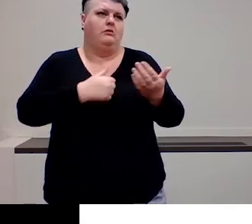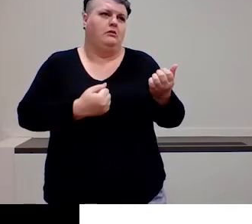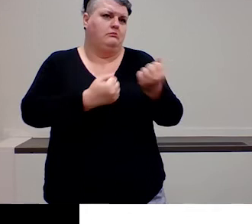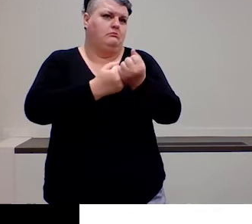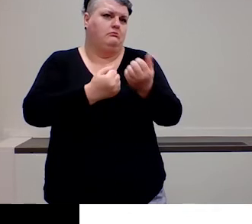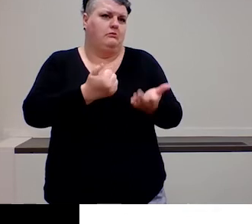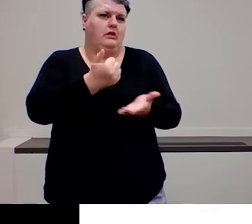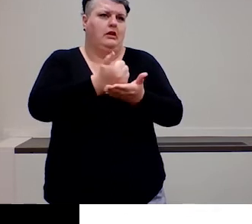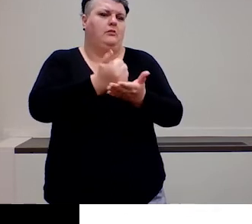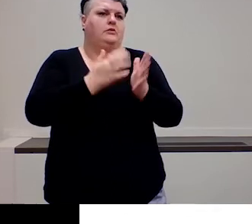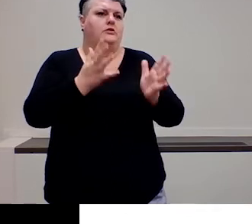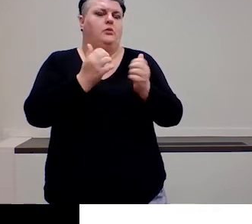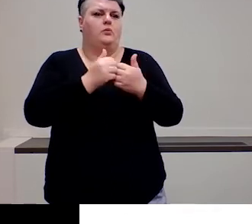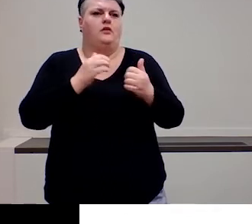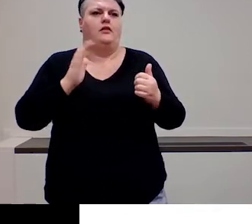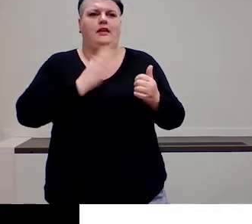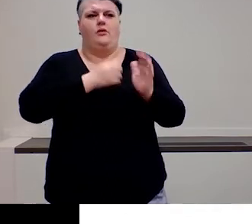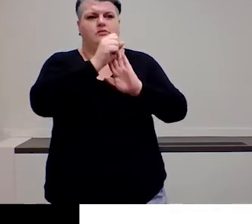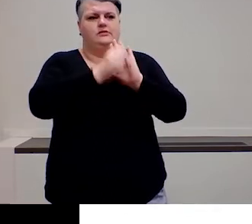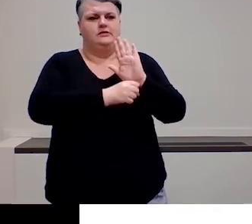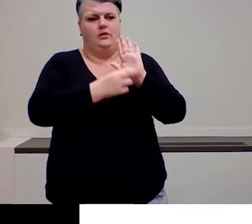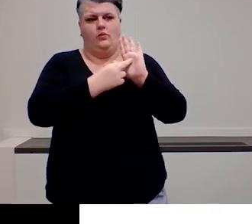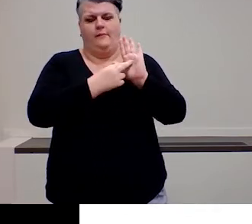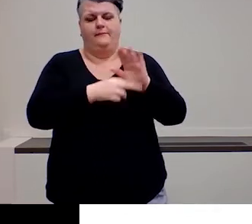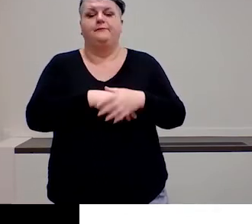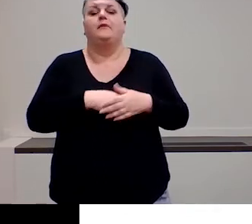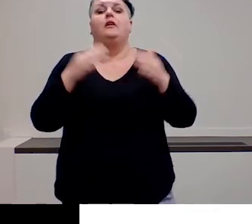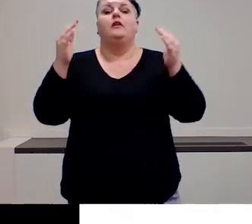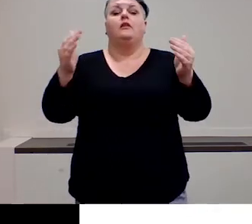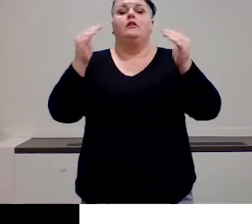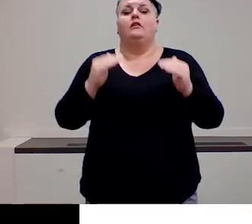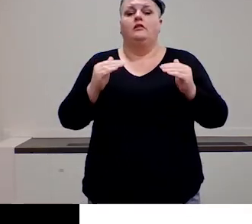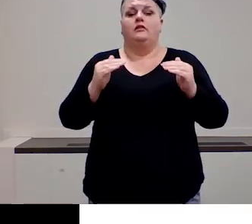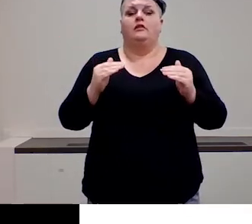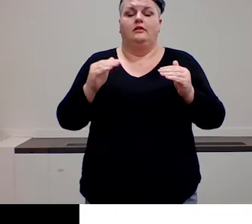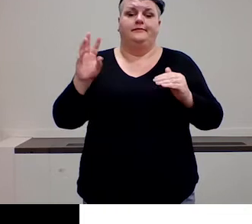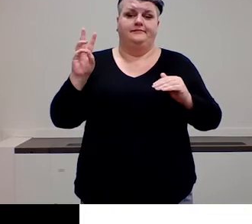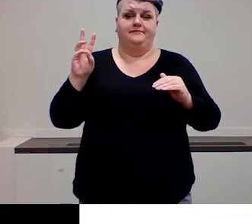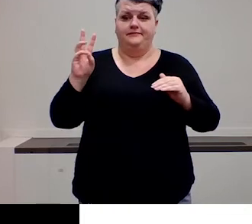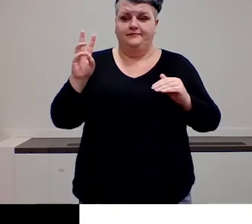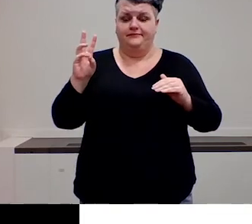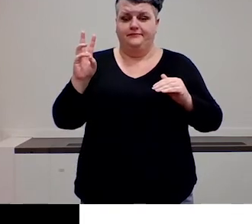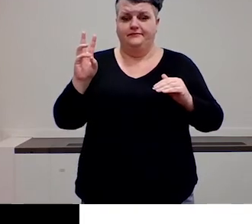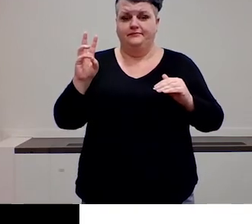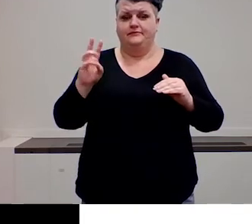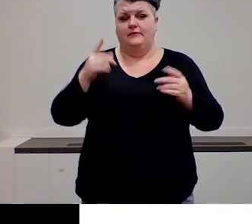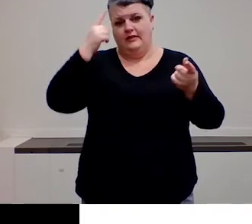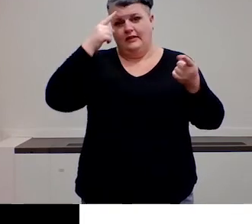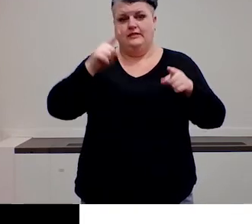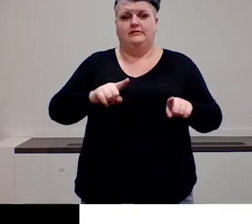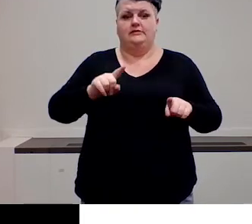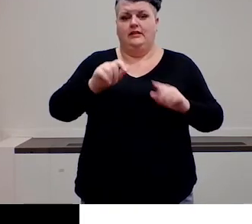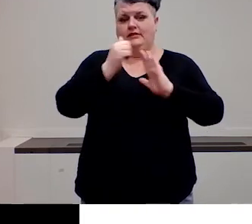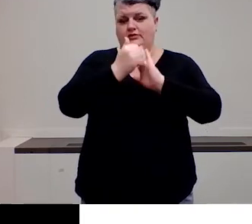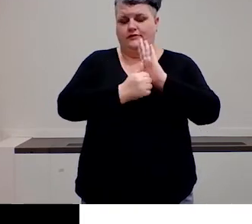our representatives. All right, with that said, we're going to move on to section 6, which is the consent